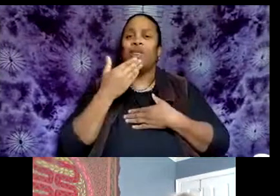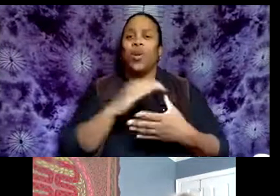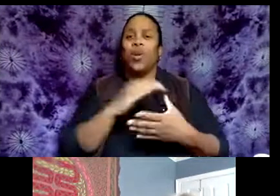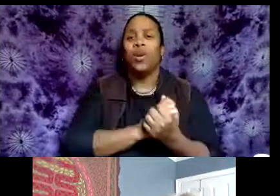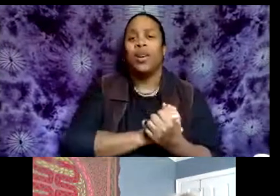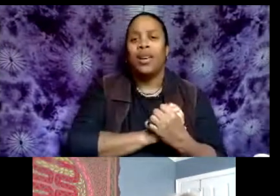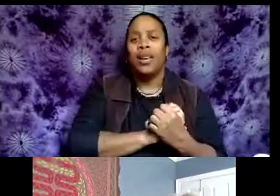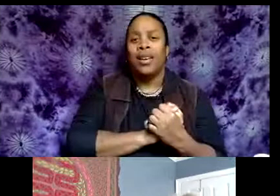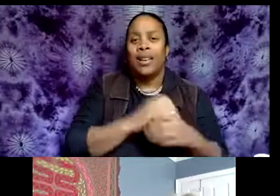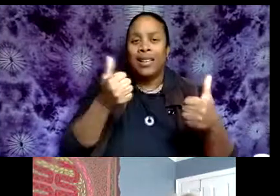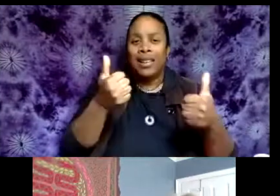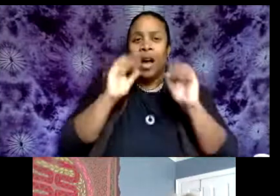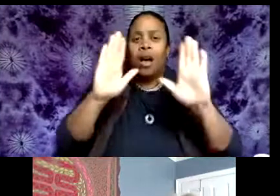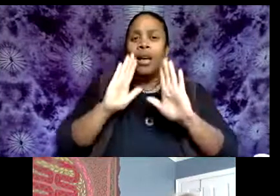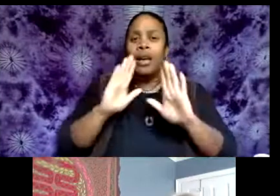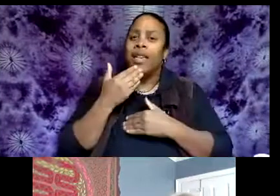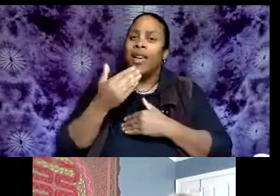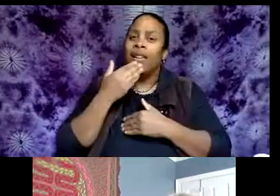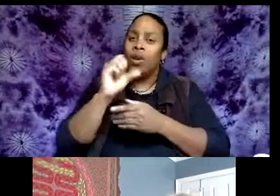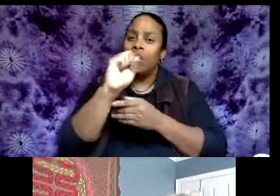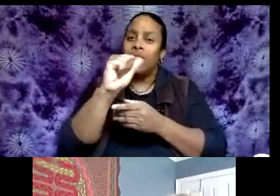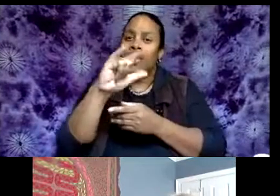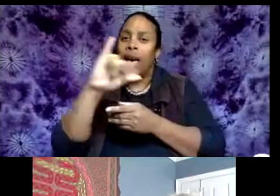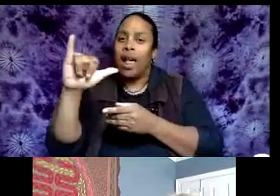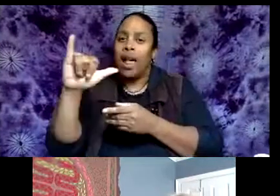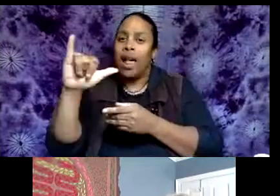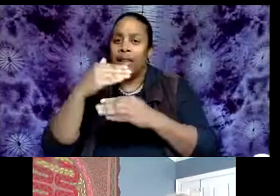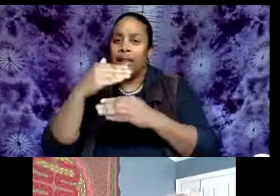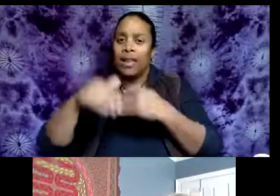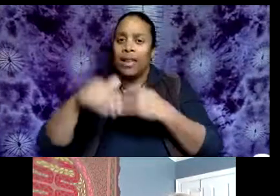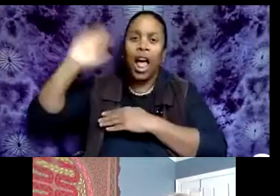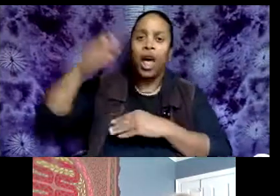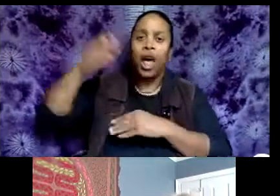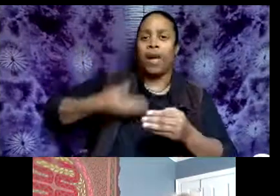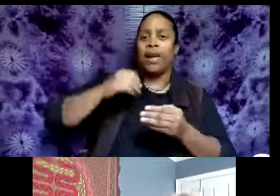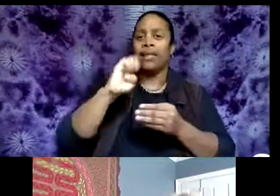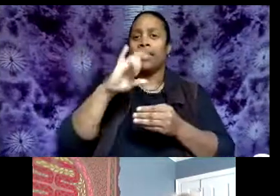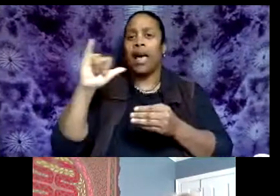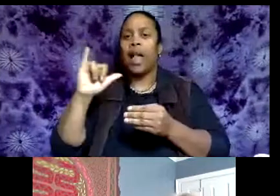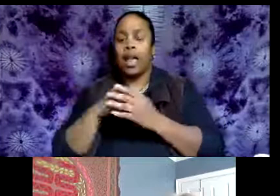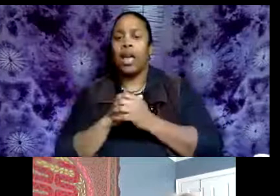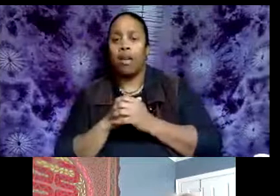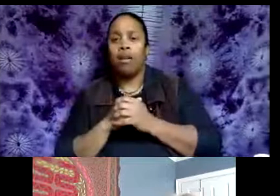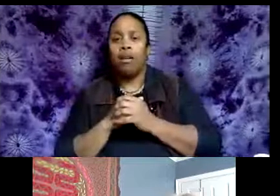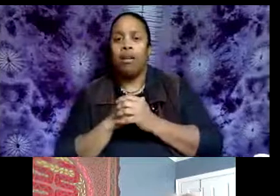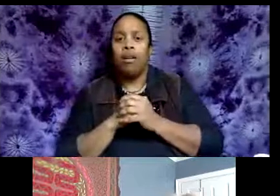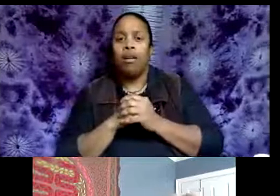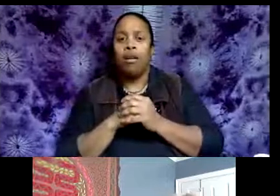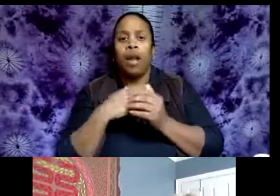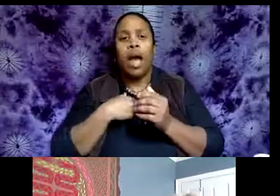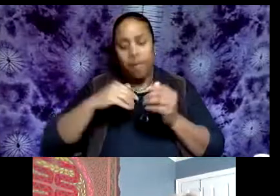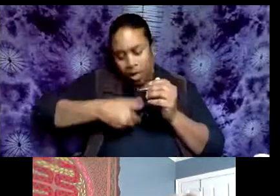All right, great. Thank you. Sally. Hi, my name is Sally with Sally's Spiritual Guidance. I'm an